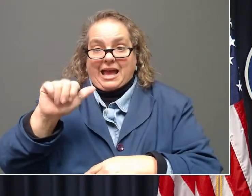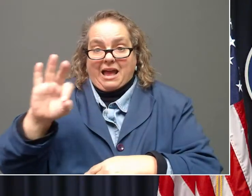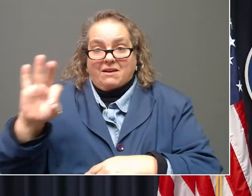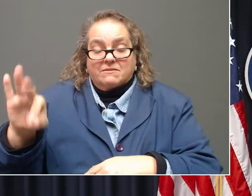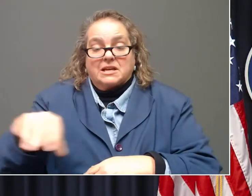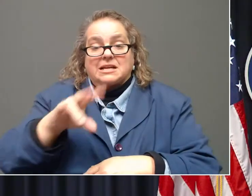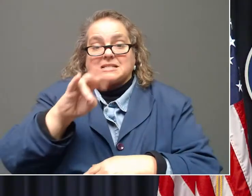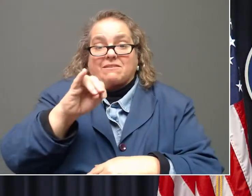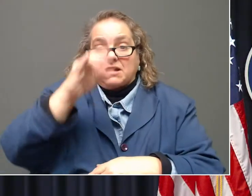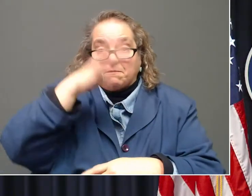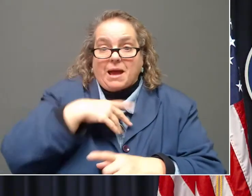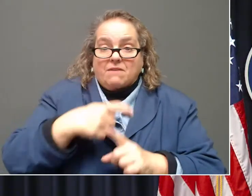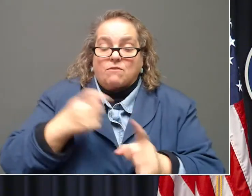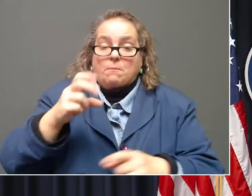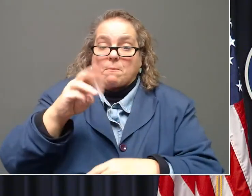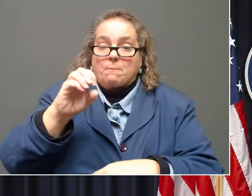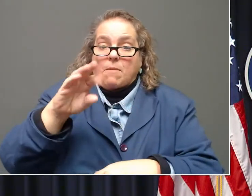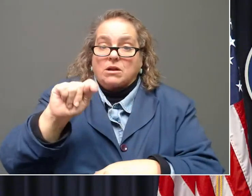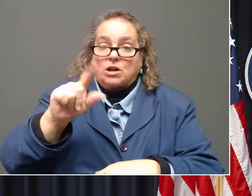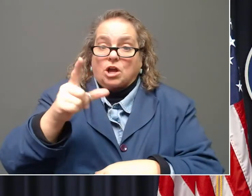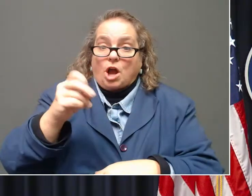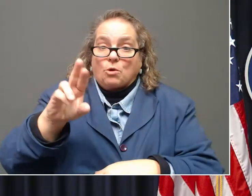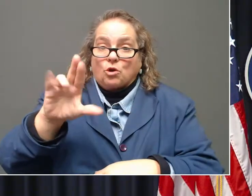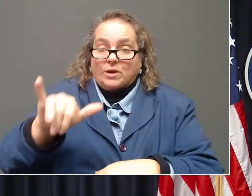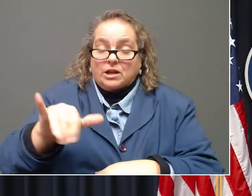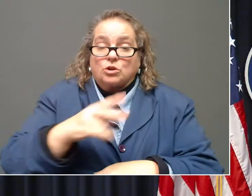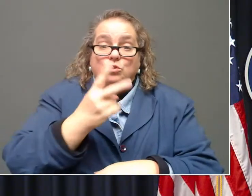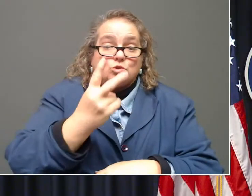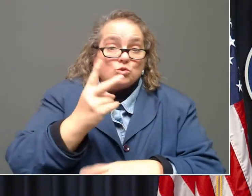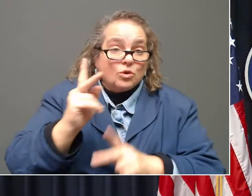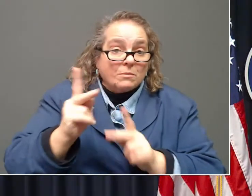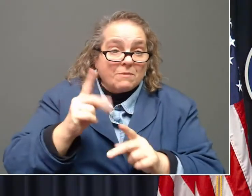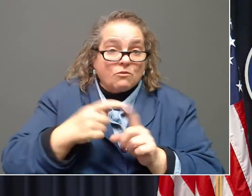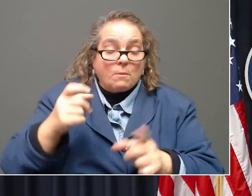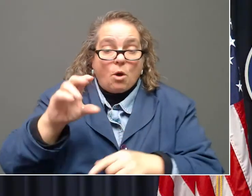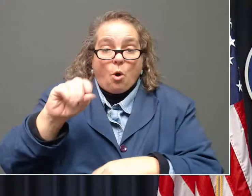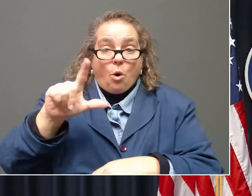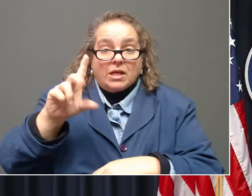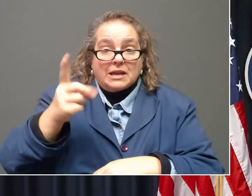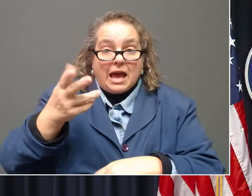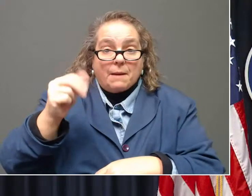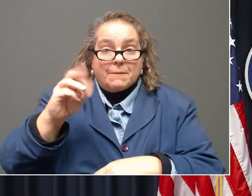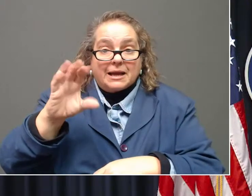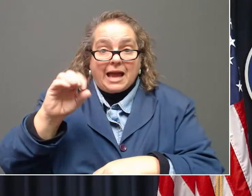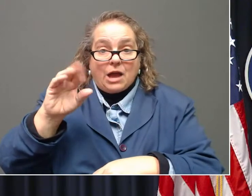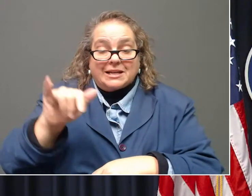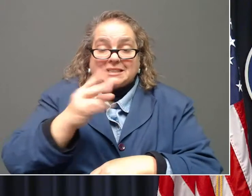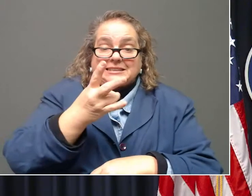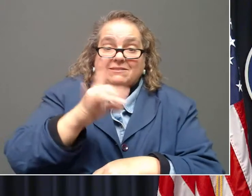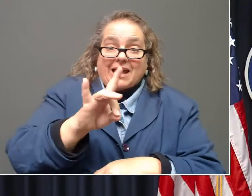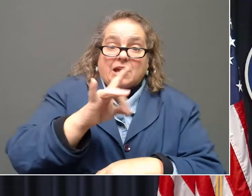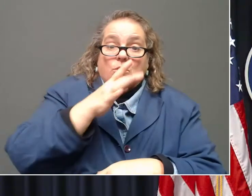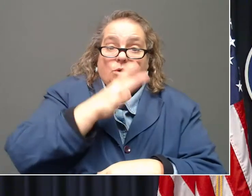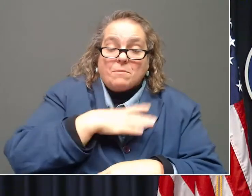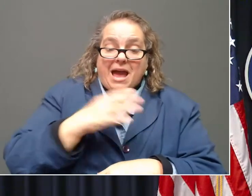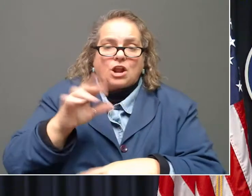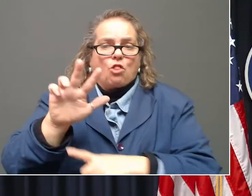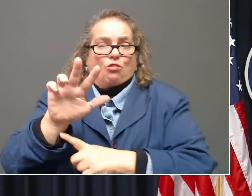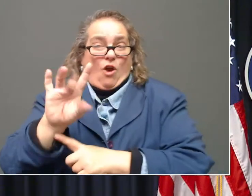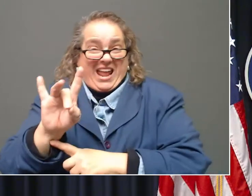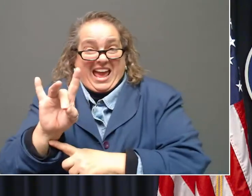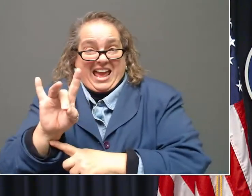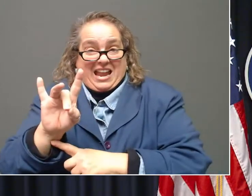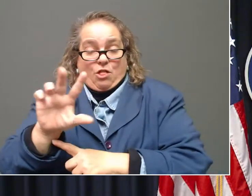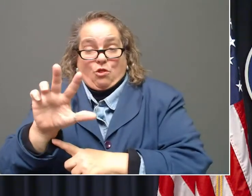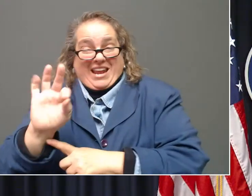I believe it's 7 individuals from Letcher County, and sometimes these are over several